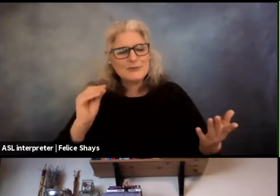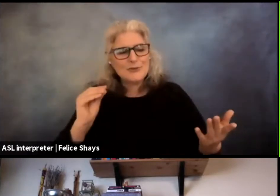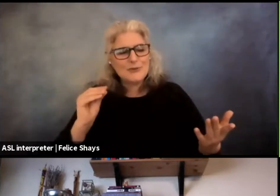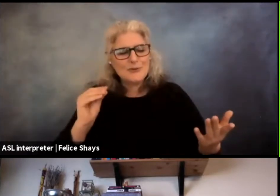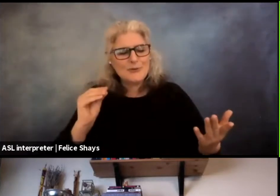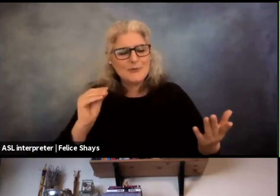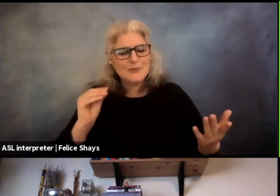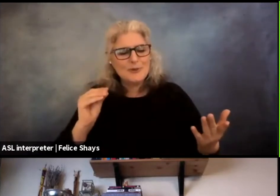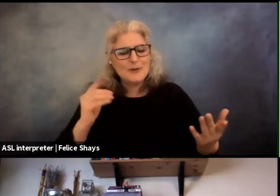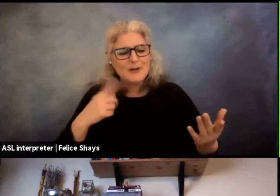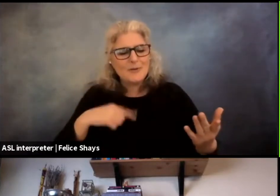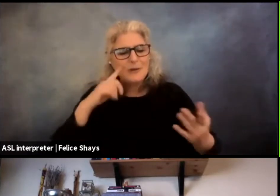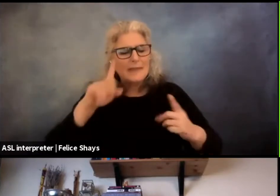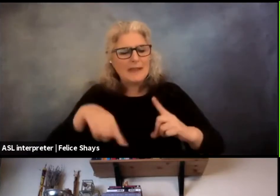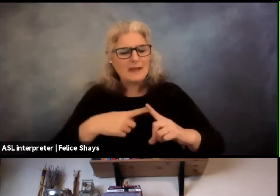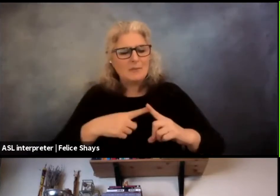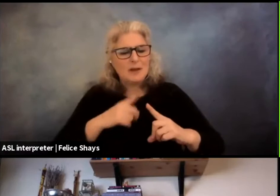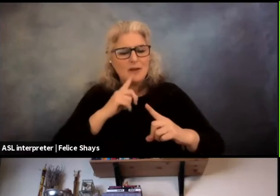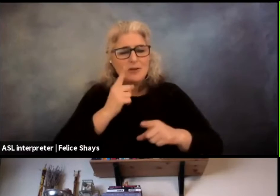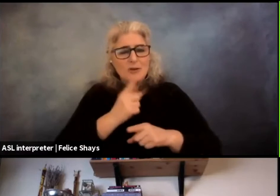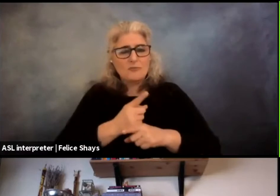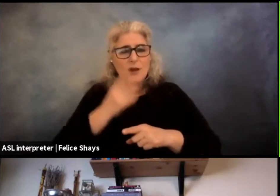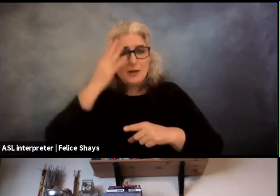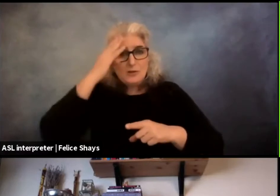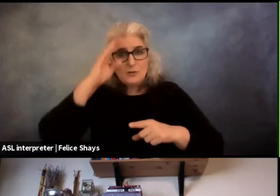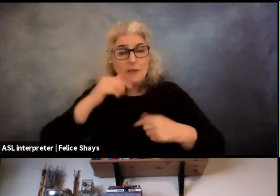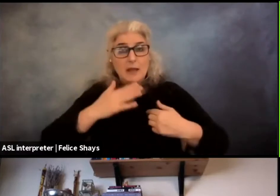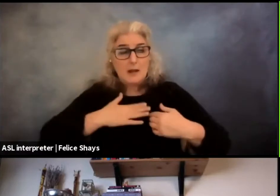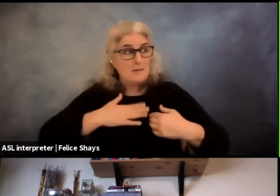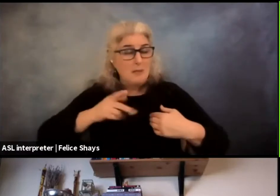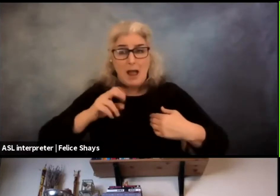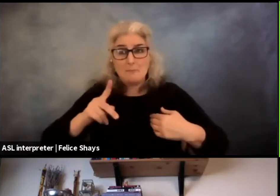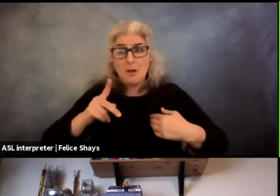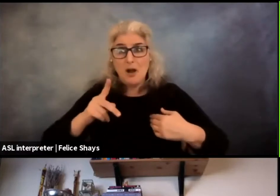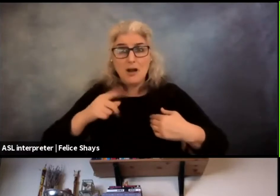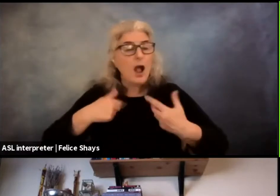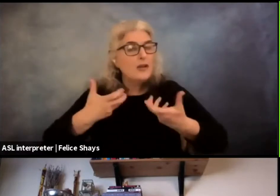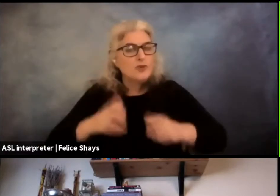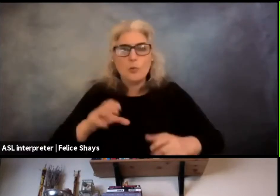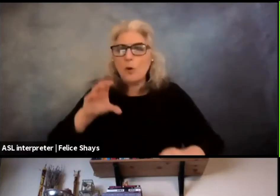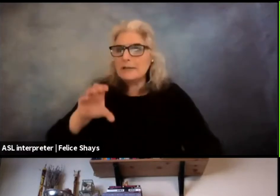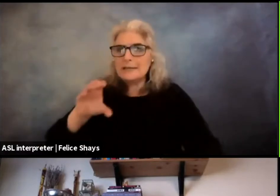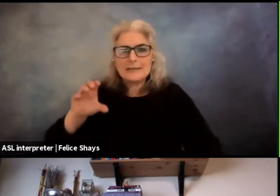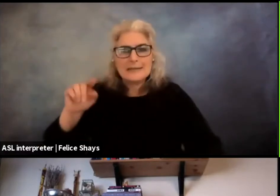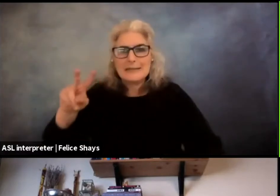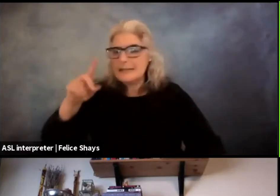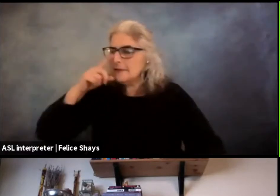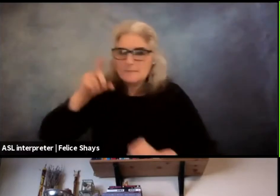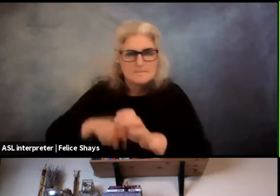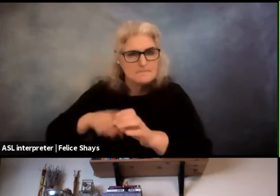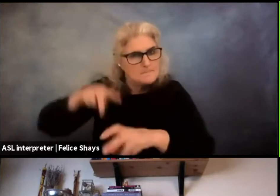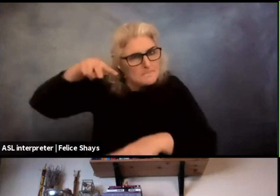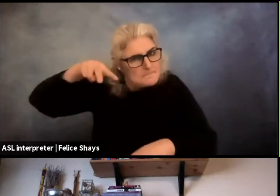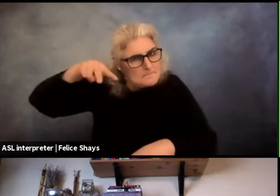we don't want CCTV system in our park, but if we do want it in some instances, what are